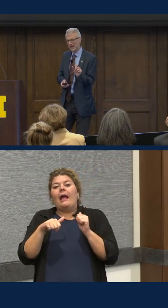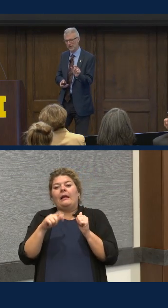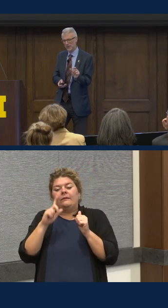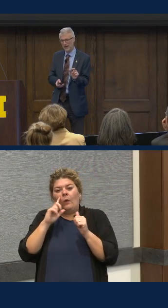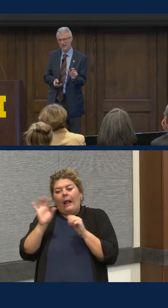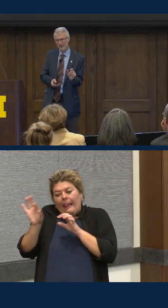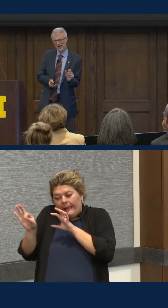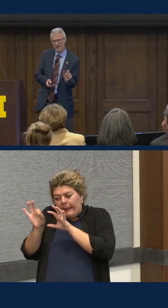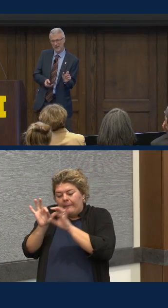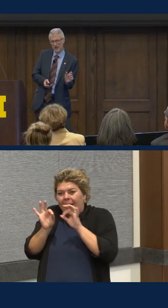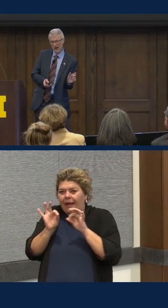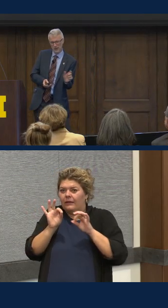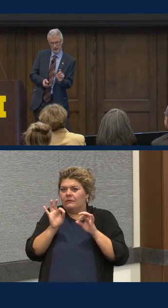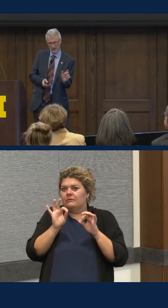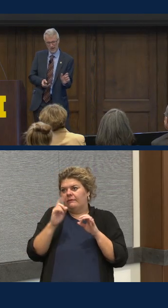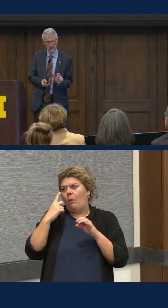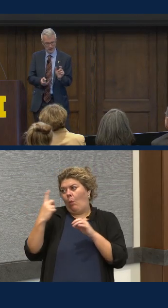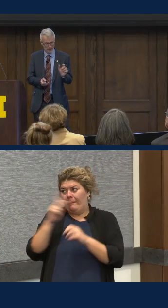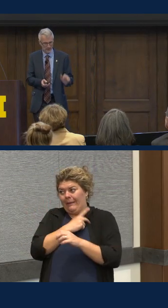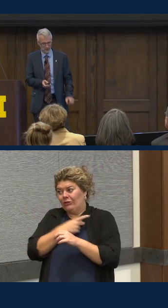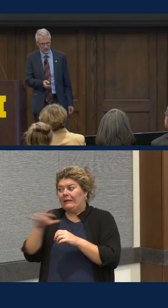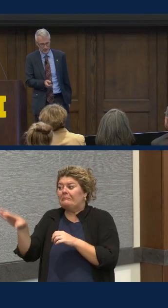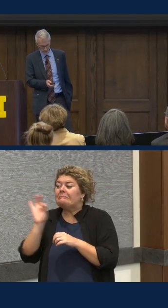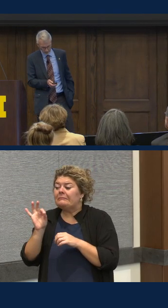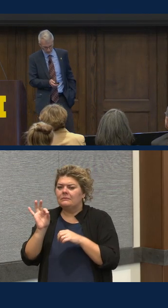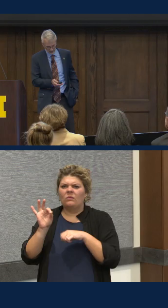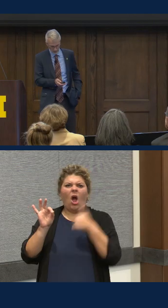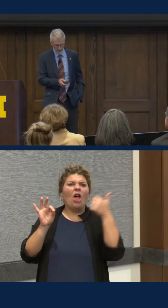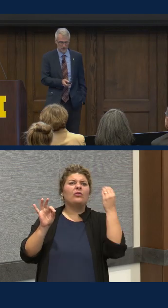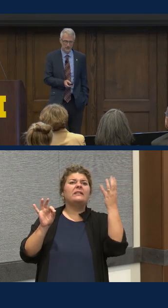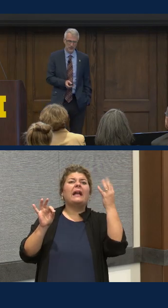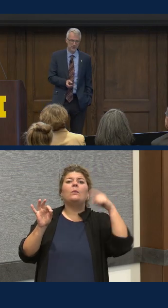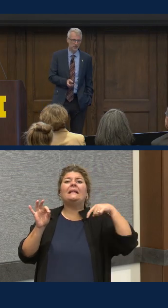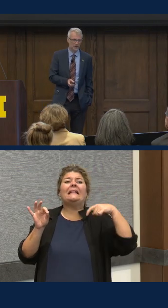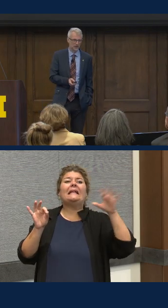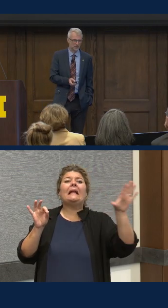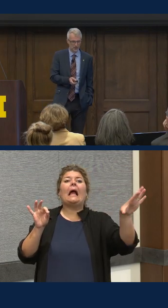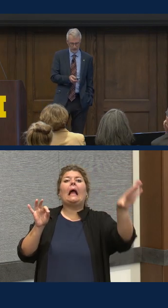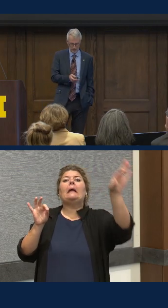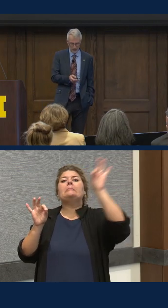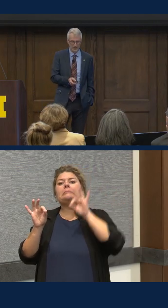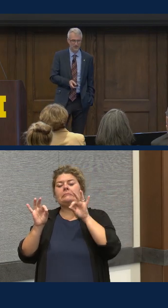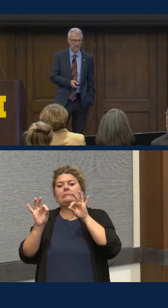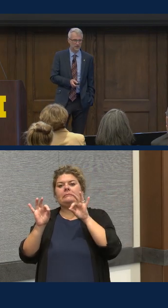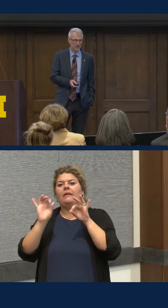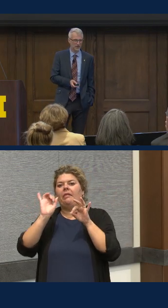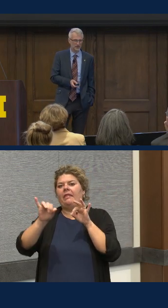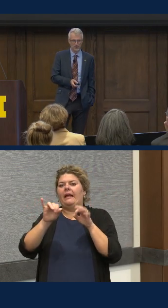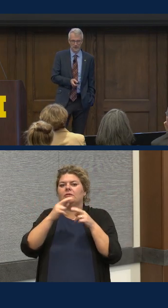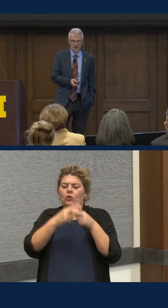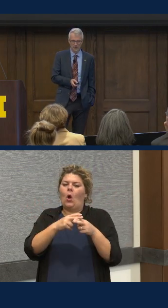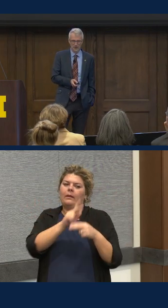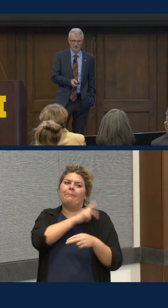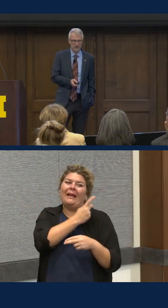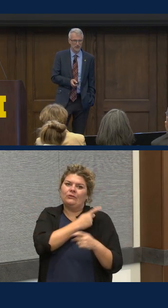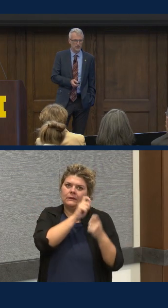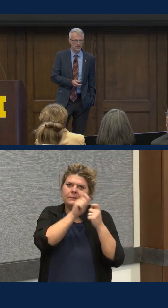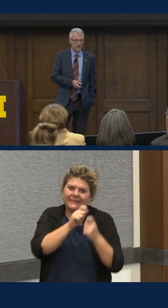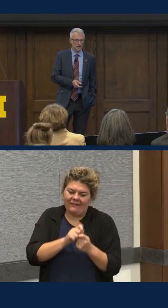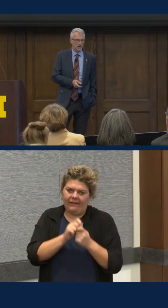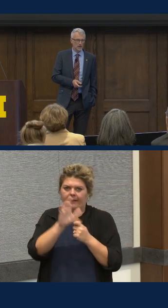about data of a patient and then saying, okay, what other data we need to get the best possible image for this patient? We call that patient-specific case-based sampling.